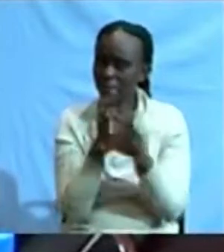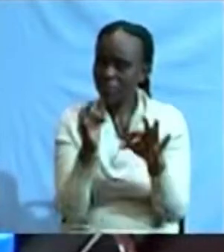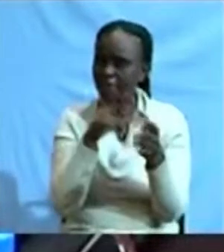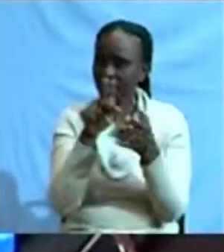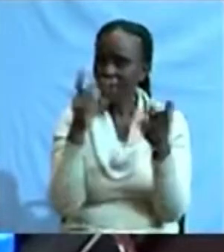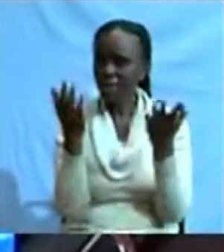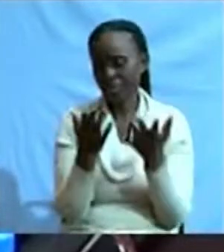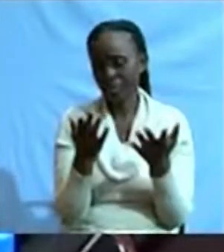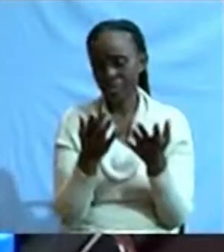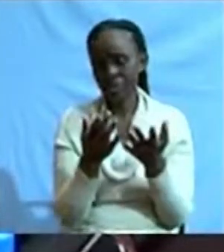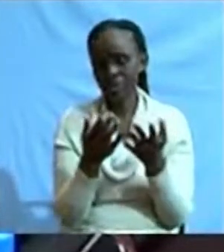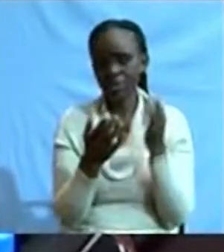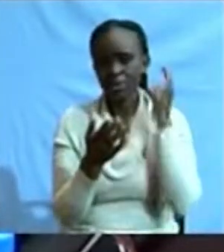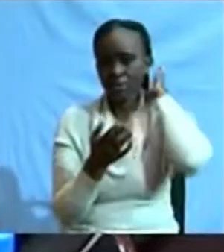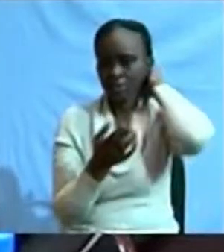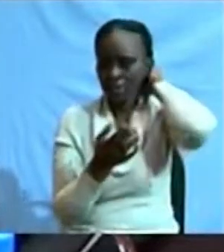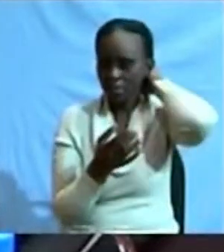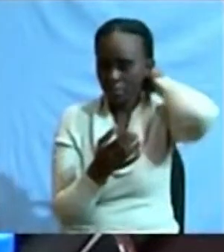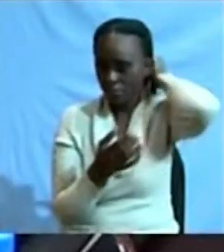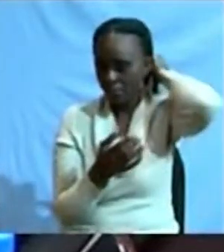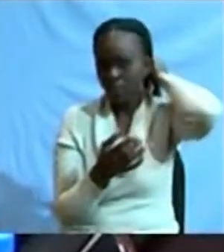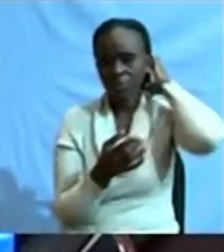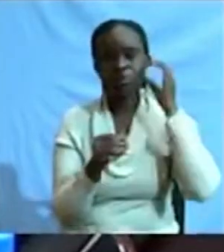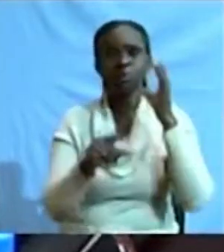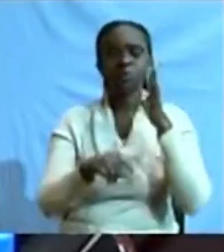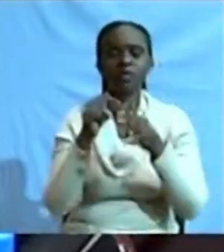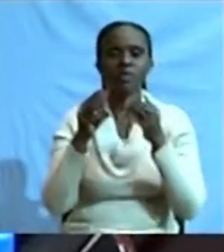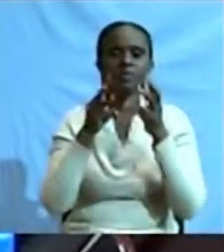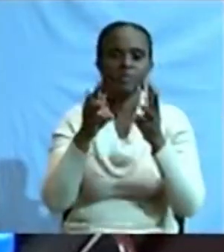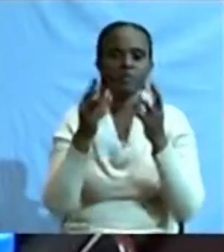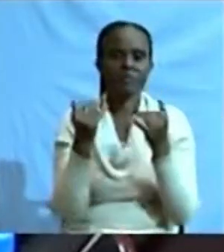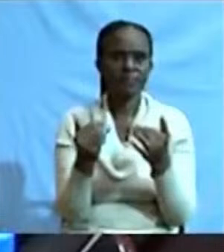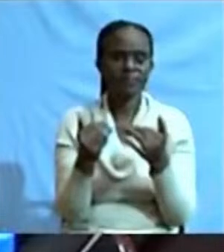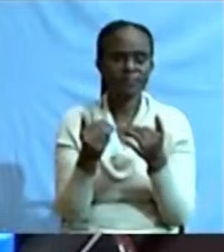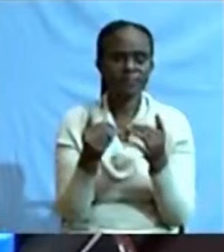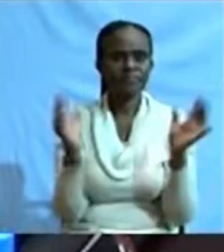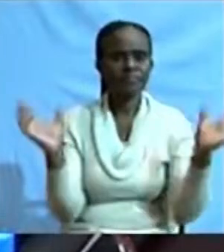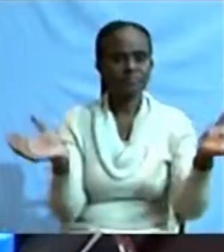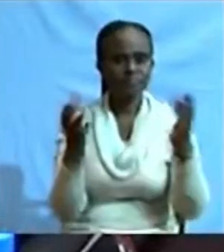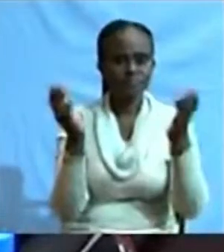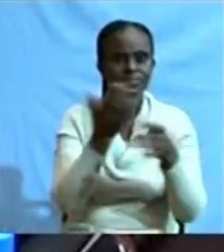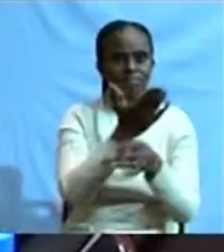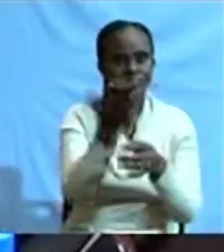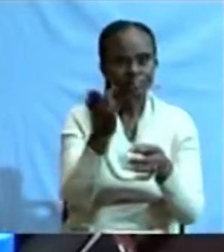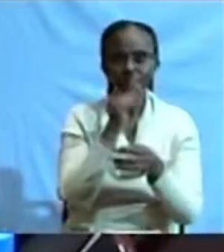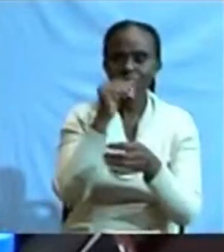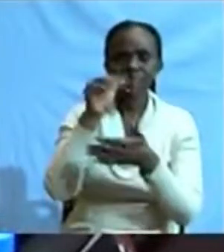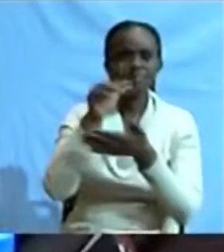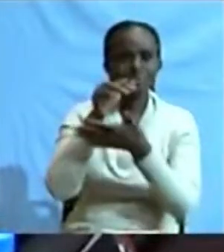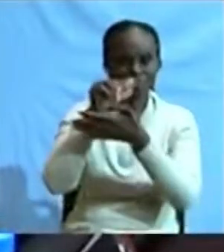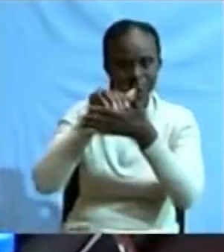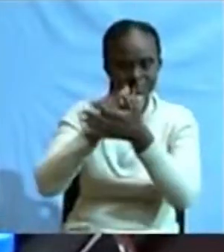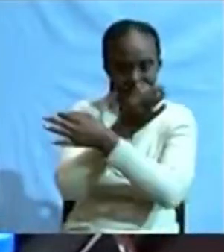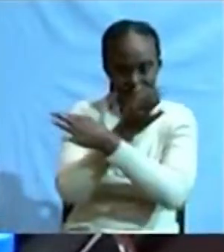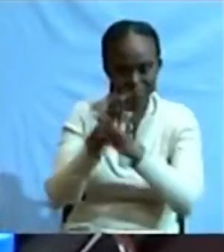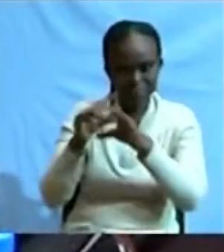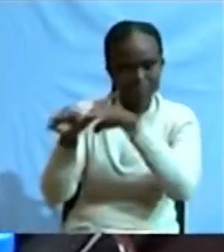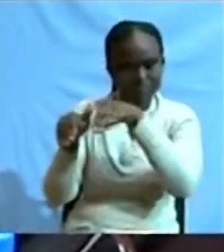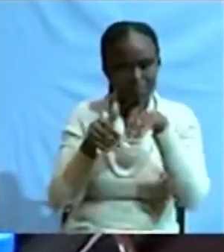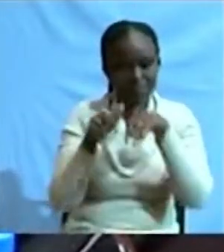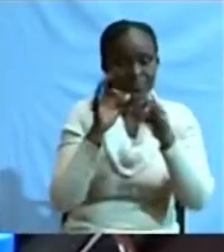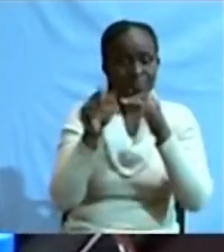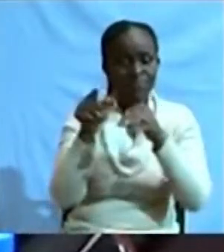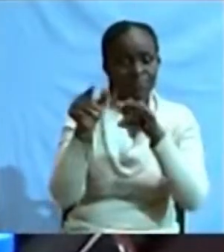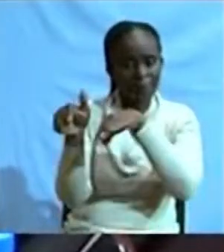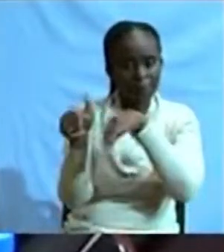My view, Chair, is that I think find a way of encouraging them, not exempting them. Because if you